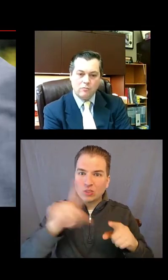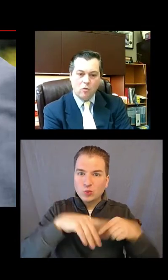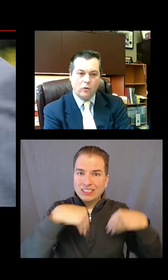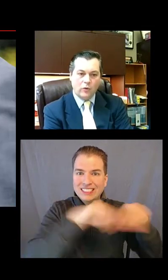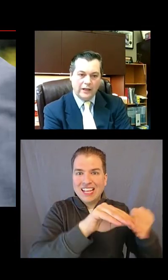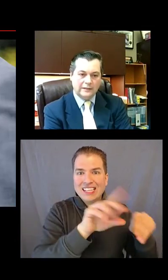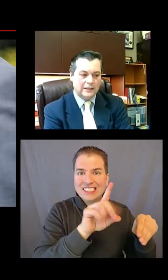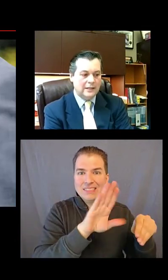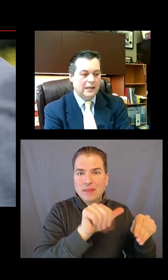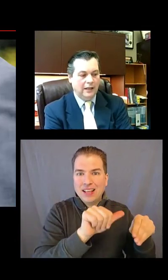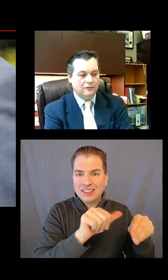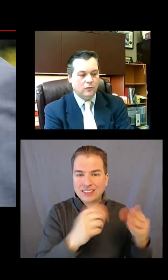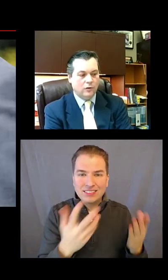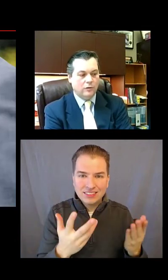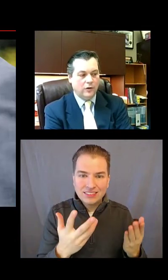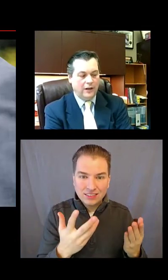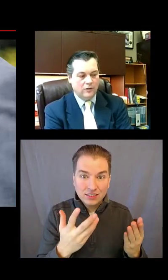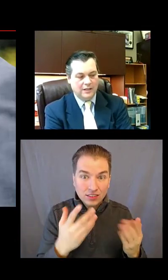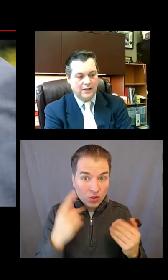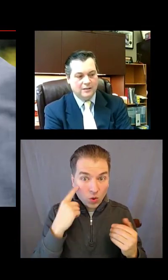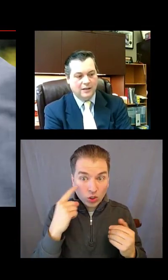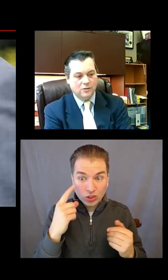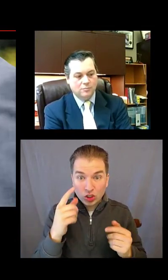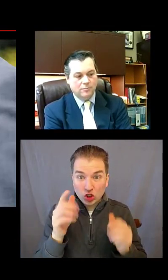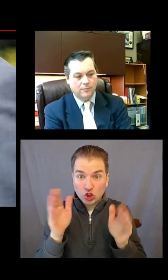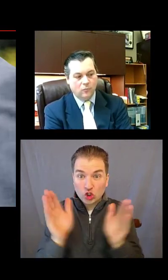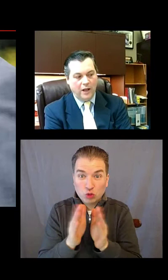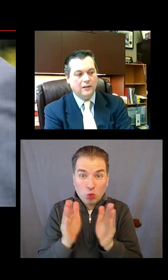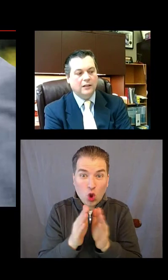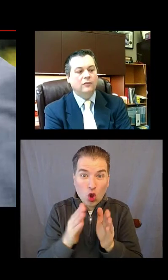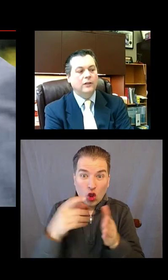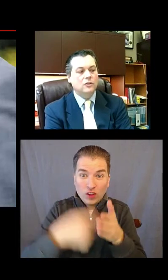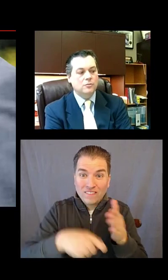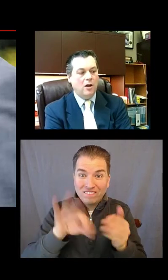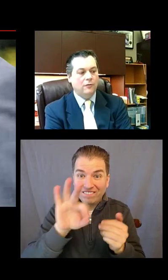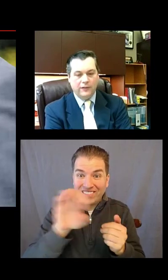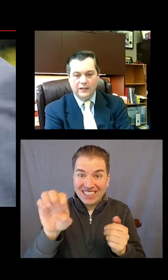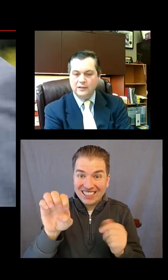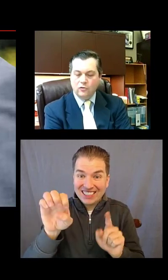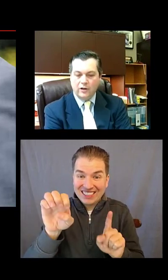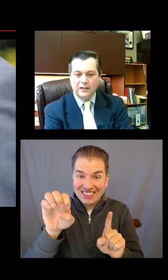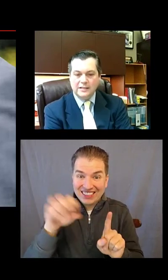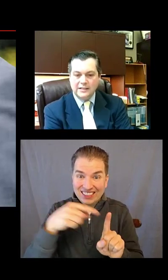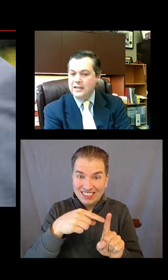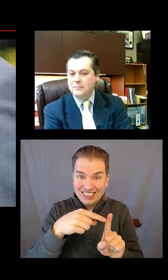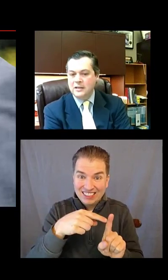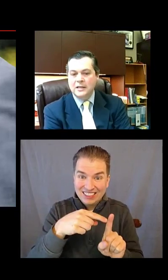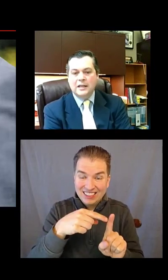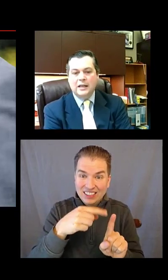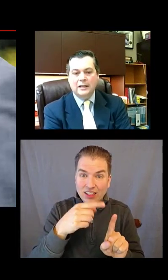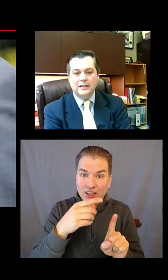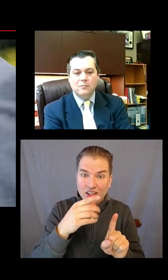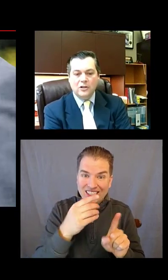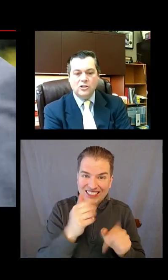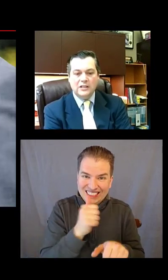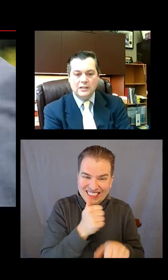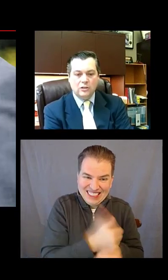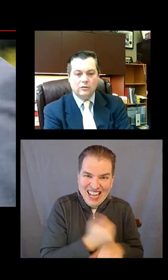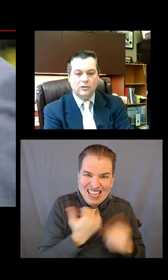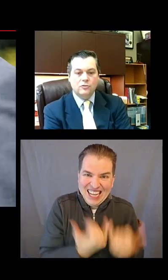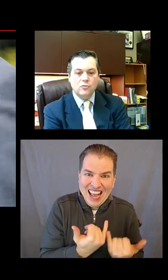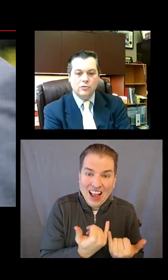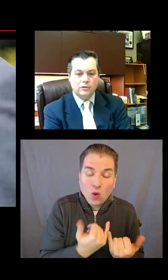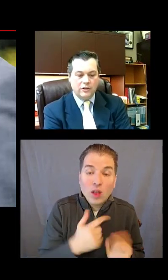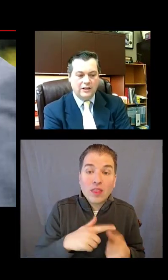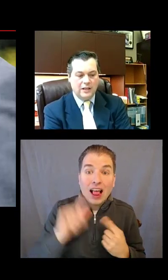doing it with more risk. And for what I would say is a relatively small fee in the grand scheme, it is a much